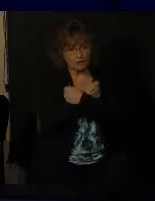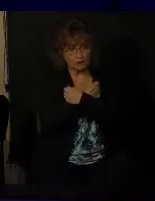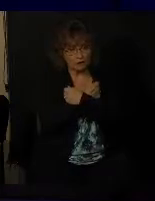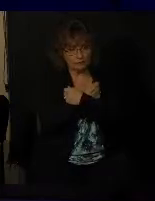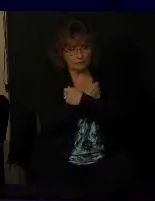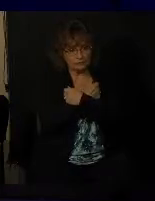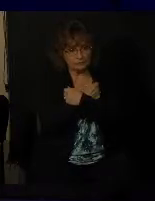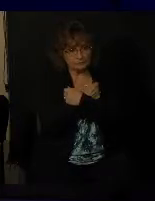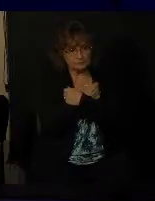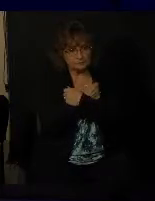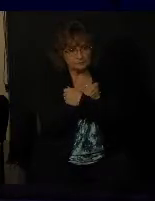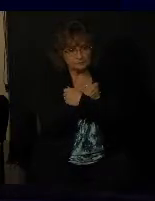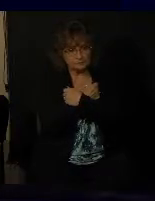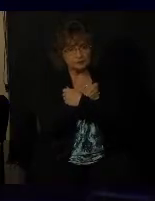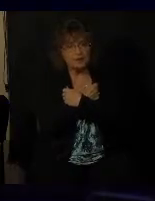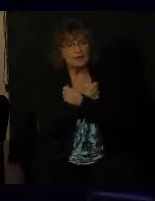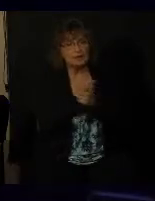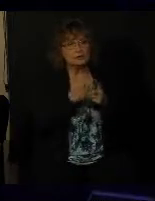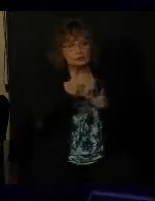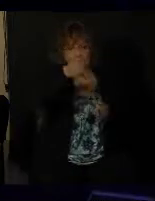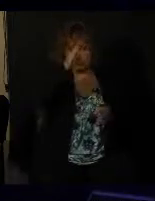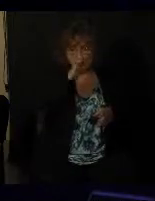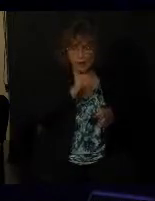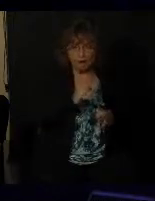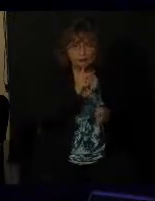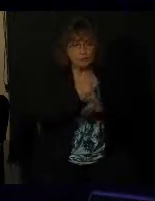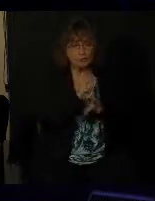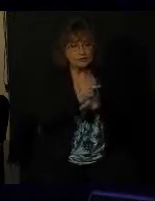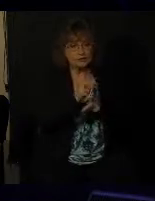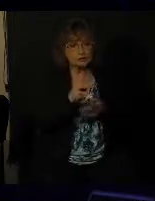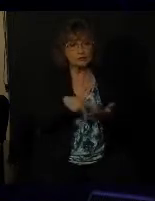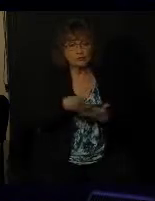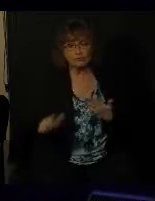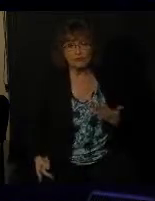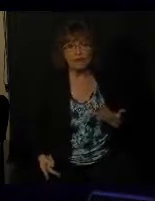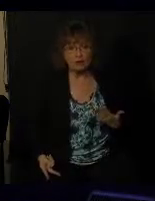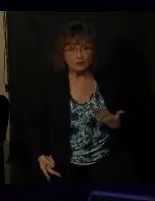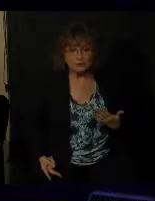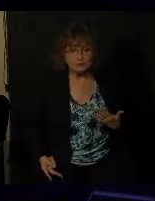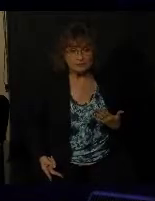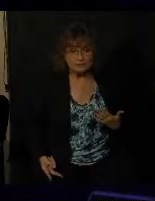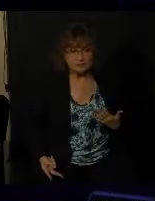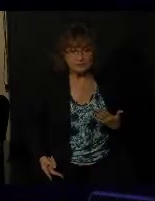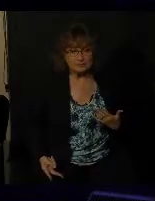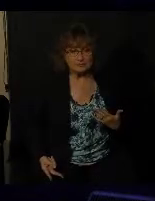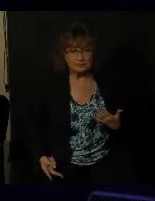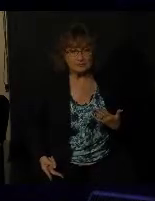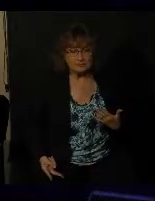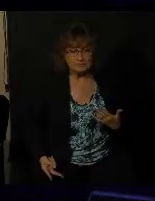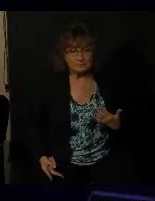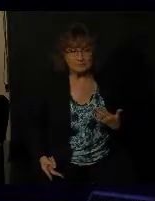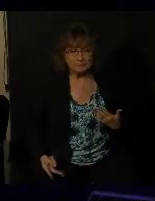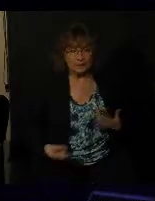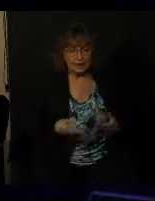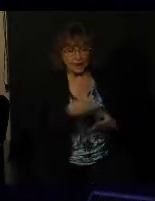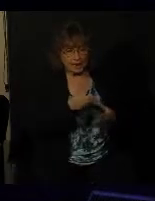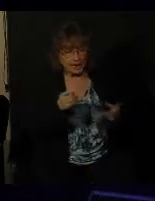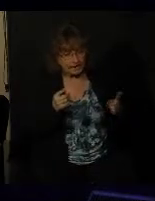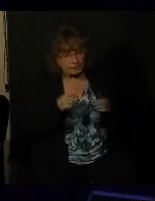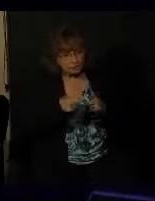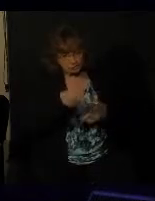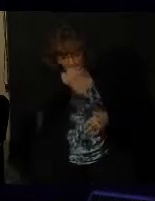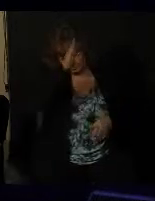falling, it is unto who? Him. And to him to present